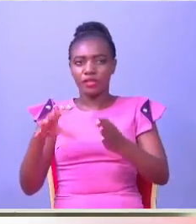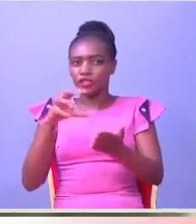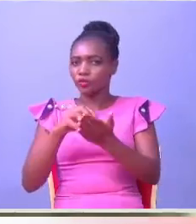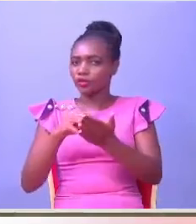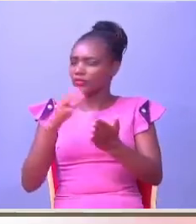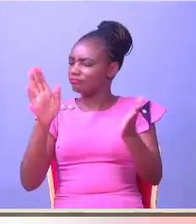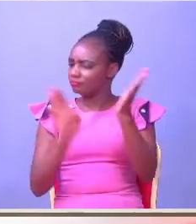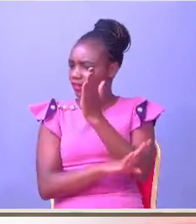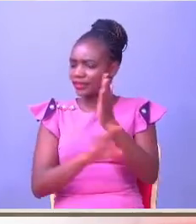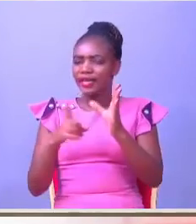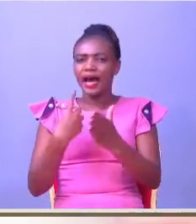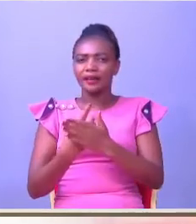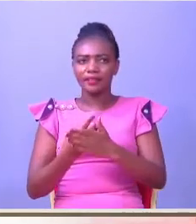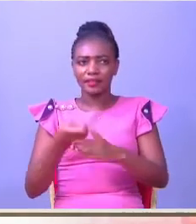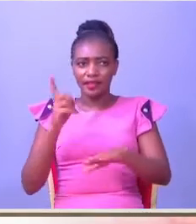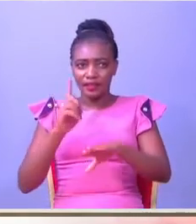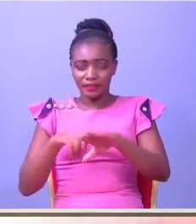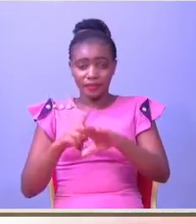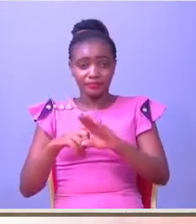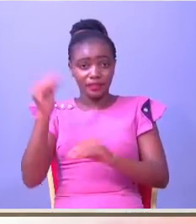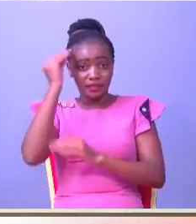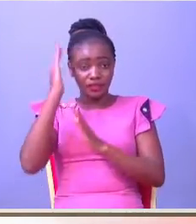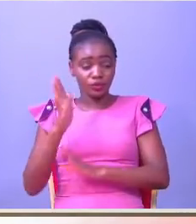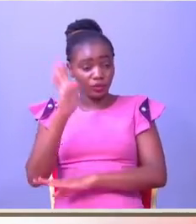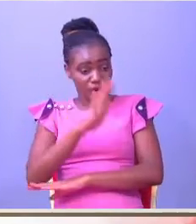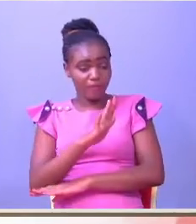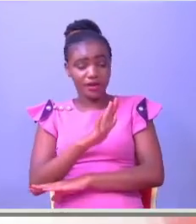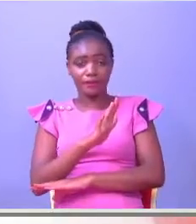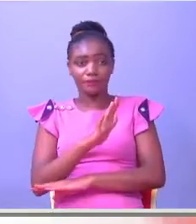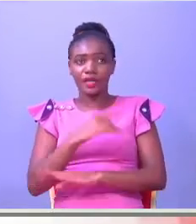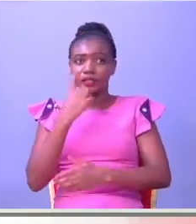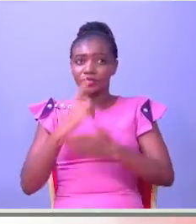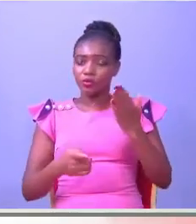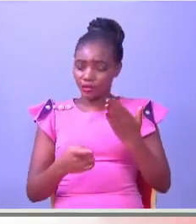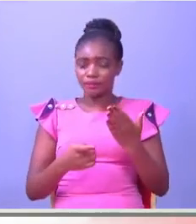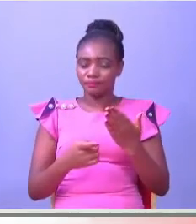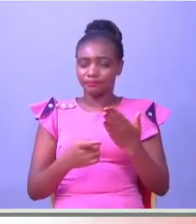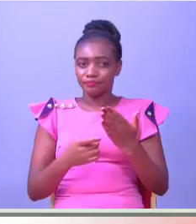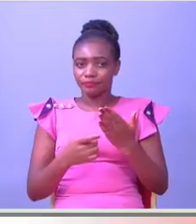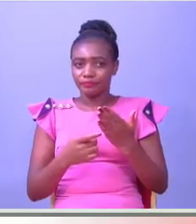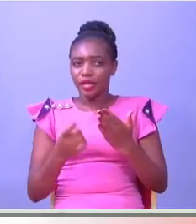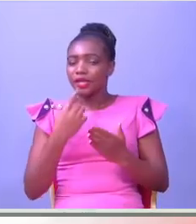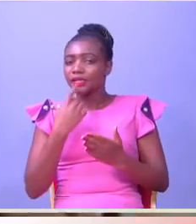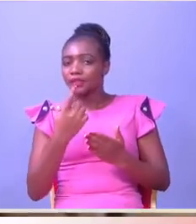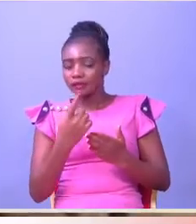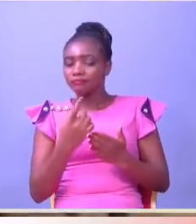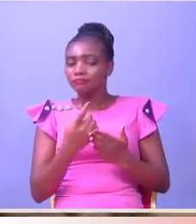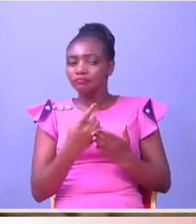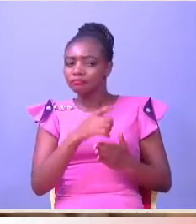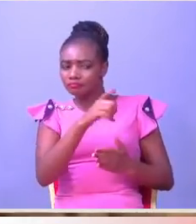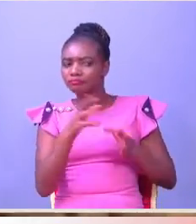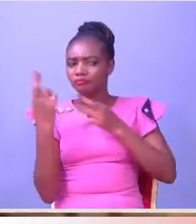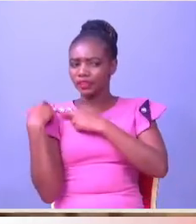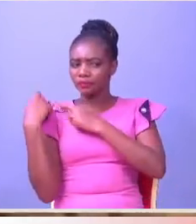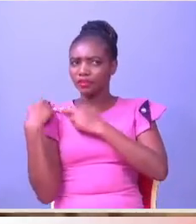When the student ostensibly regained consciousness, he reportedly identified his captors, prompting their public execution. Na baada ya